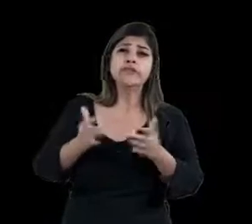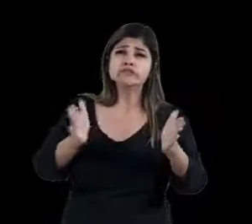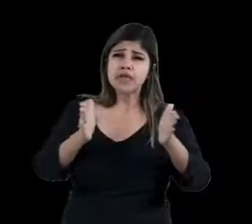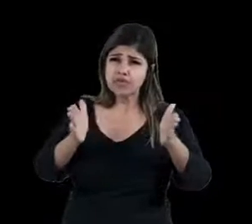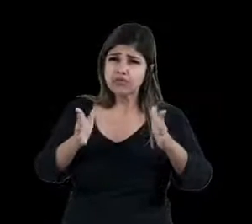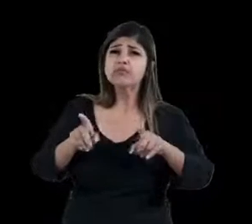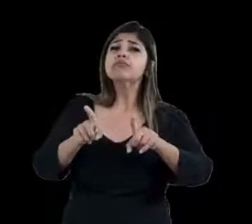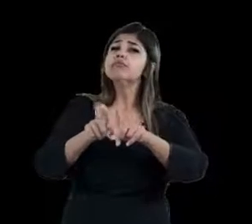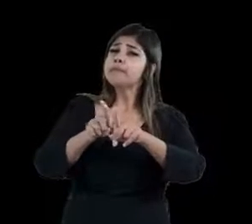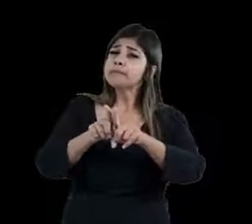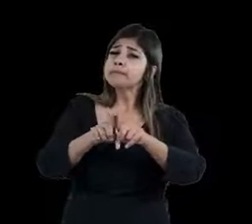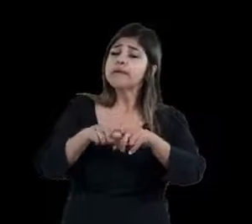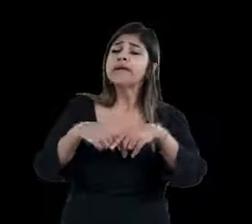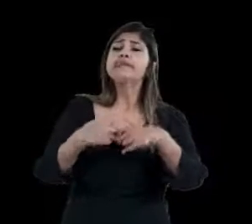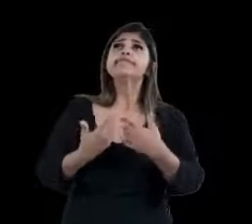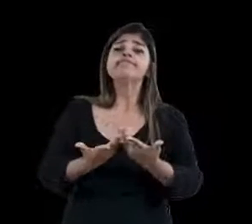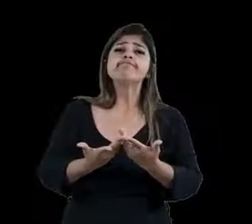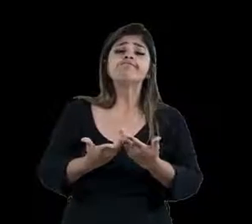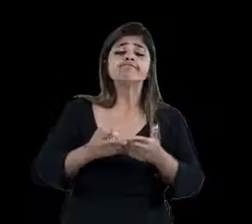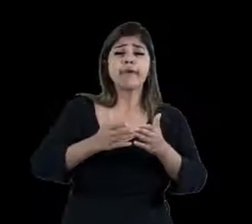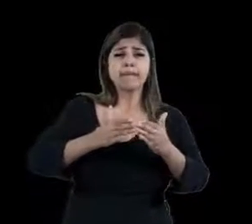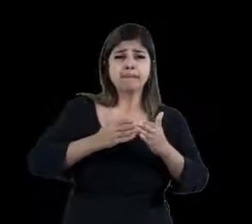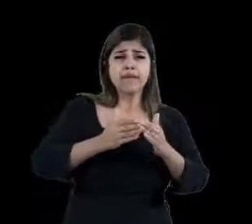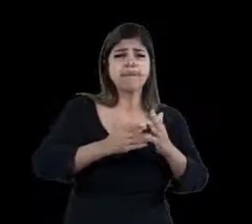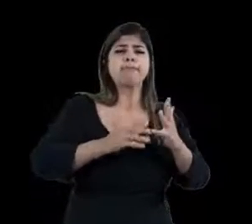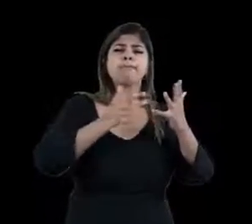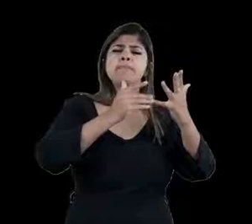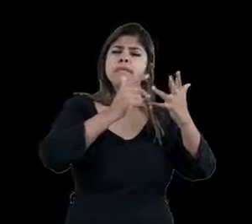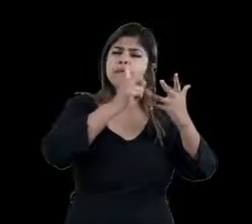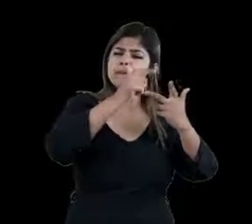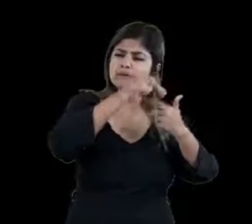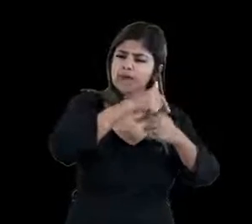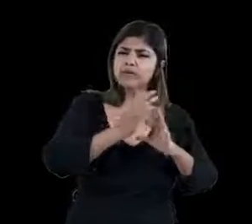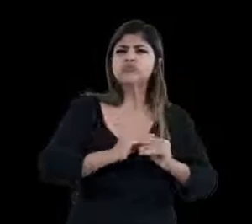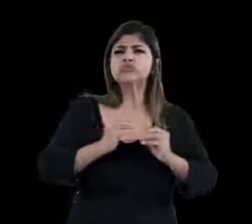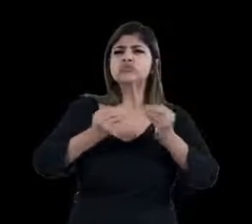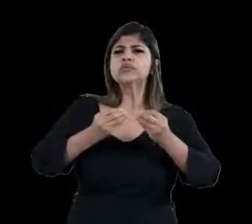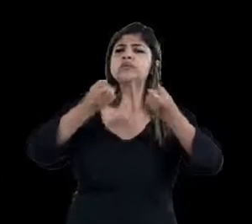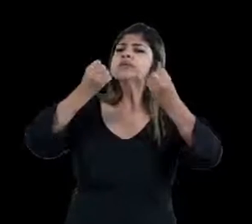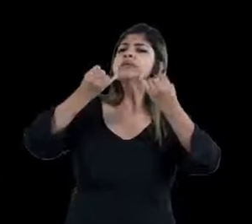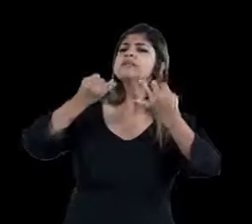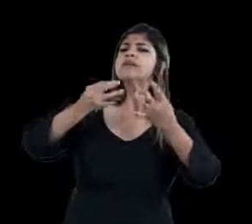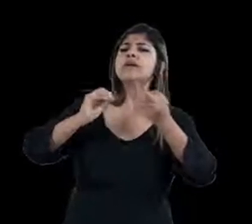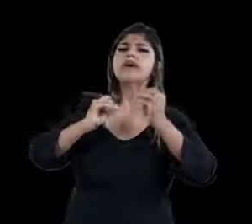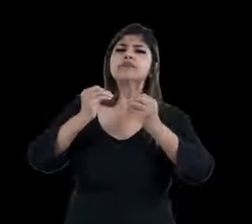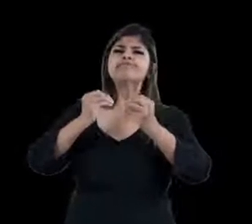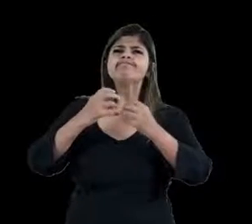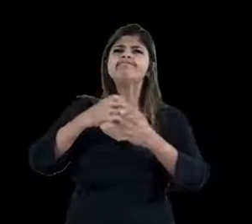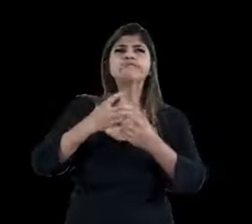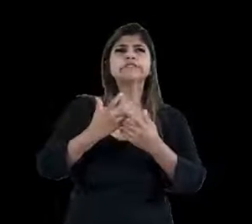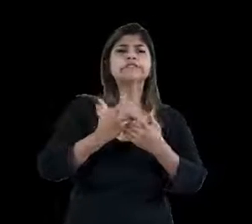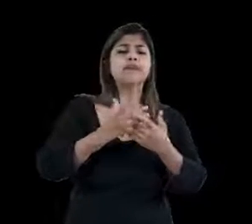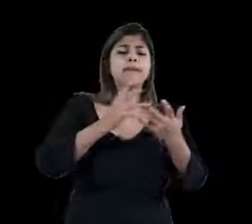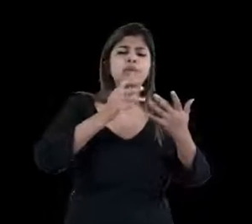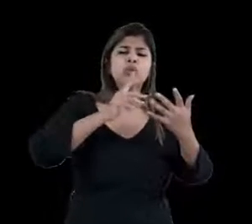During those 15 days, we did the same steps, one by one, and now I'm sharing this experience with you.